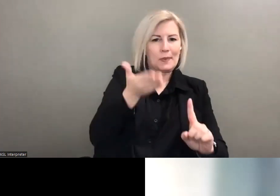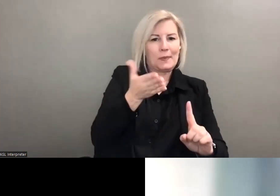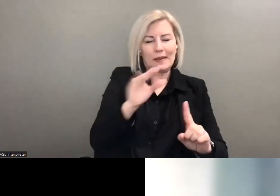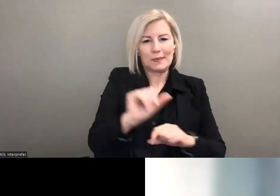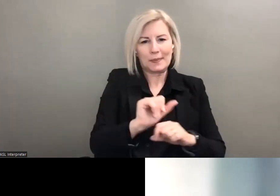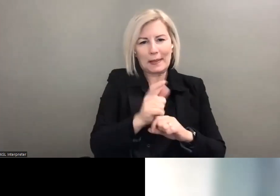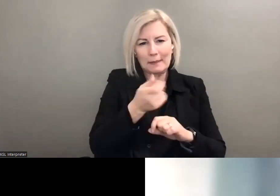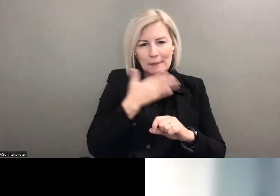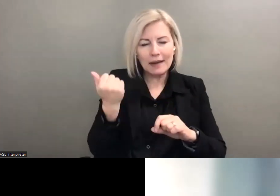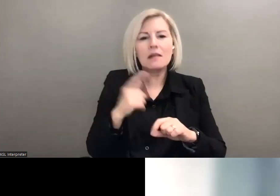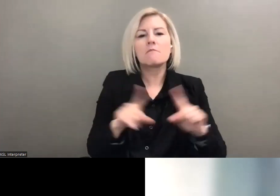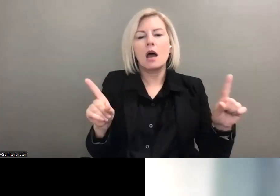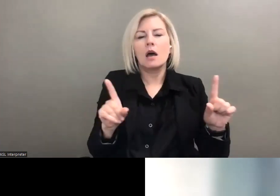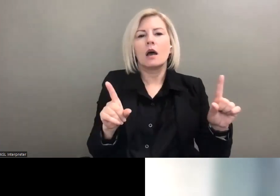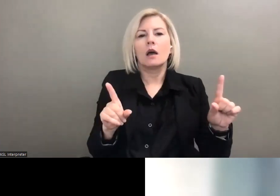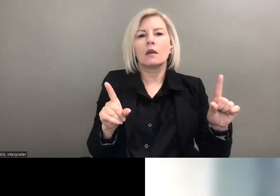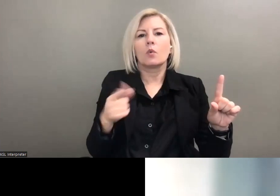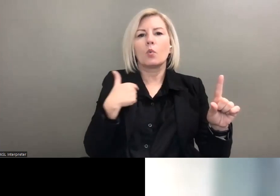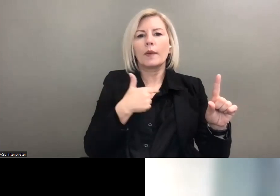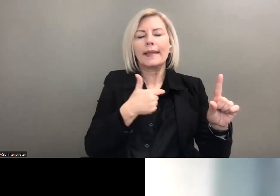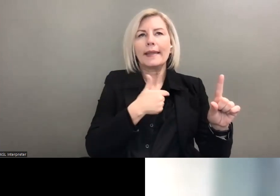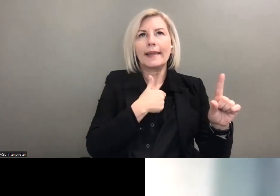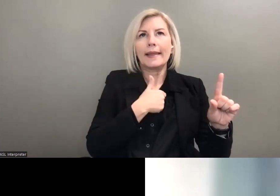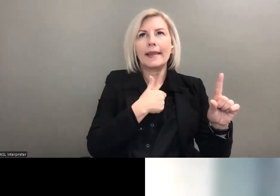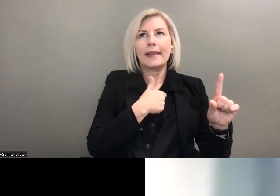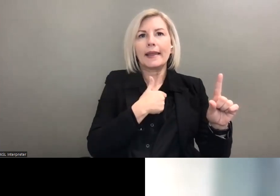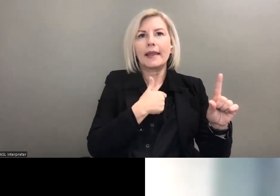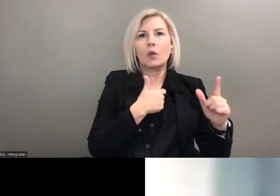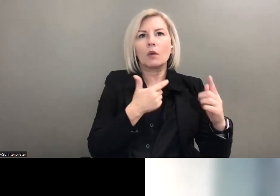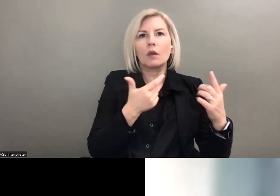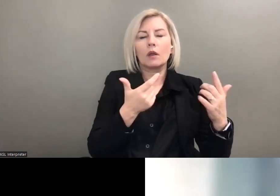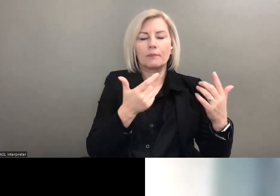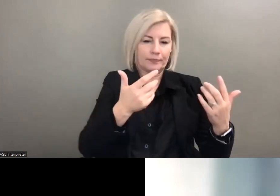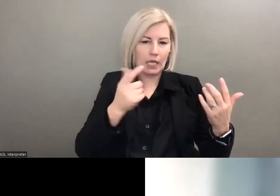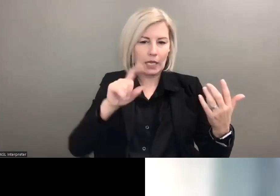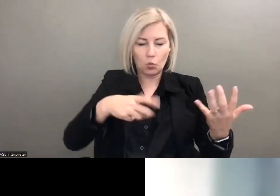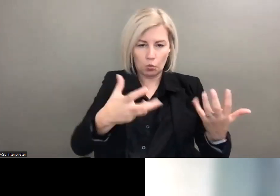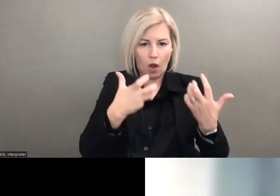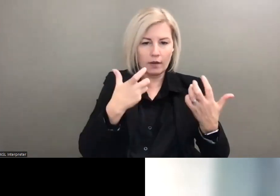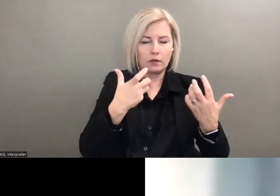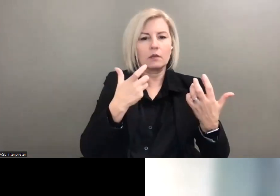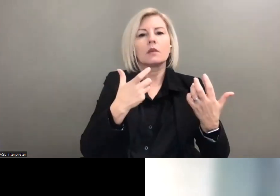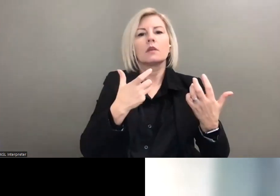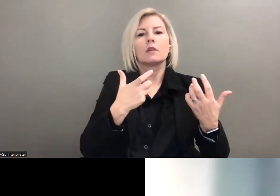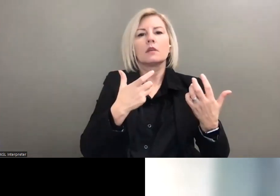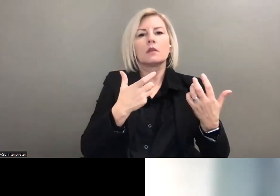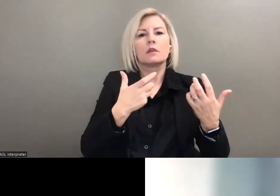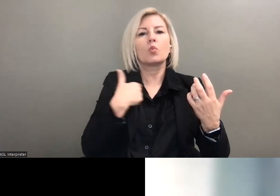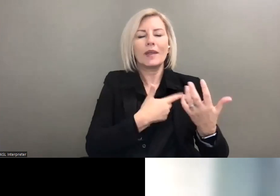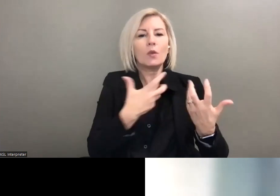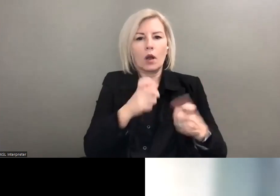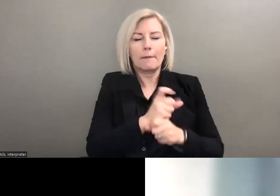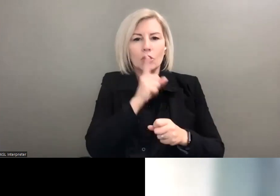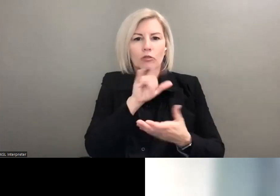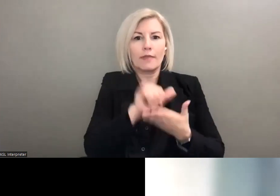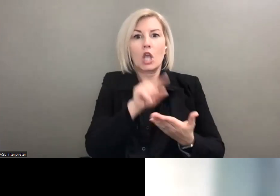bit better. But what we're looking for in terms of that presenter capacity is really to make sure that you